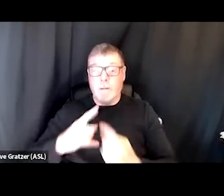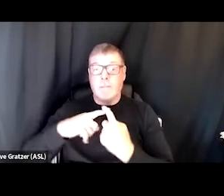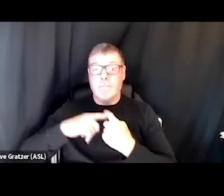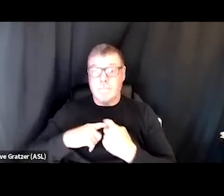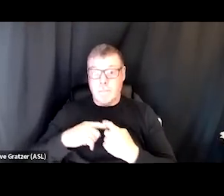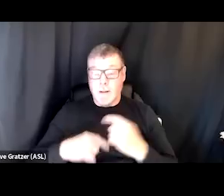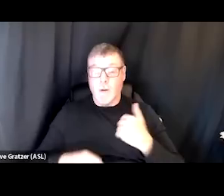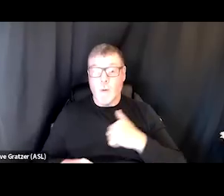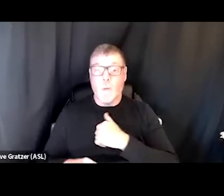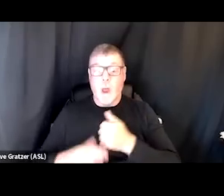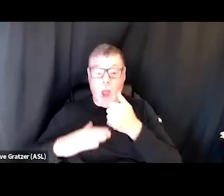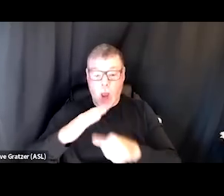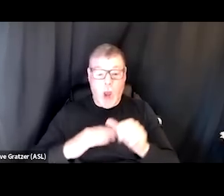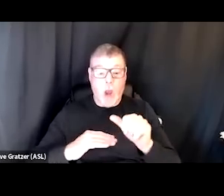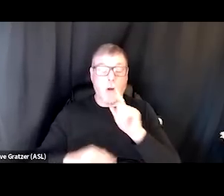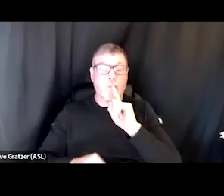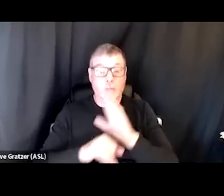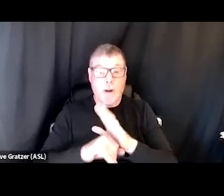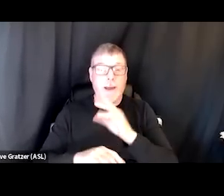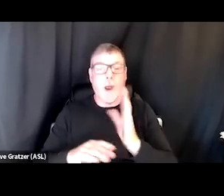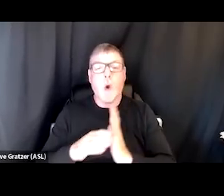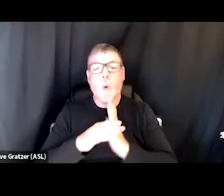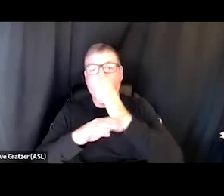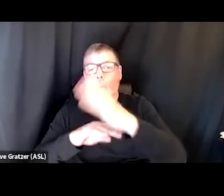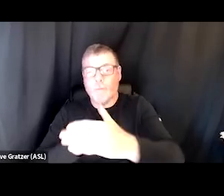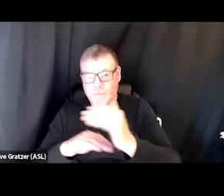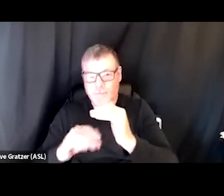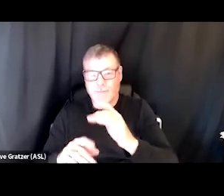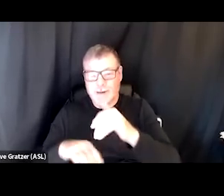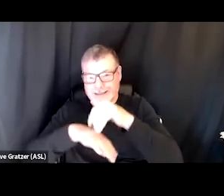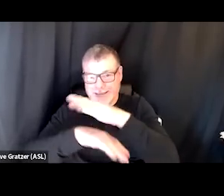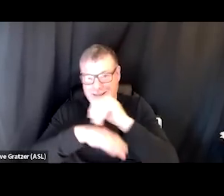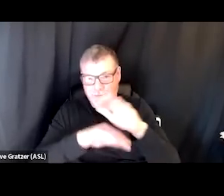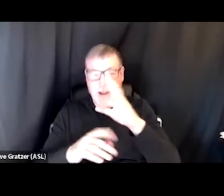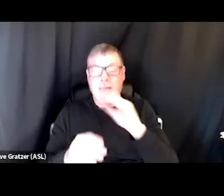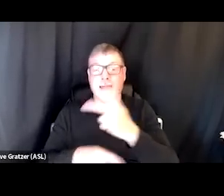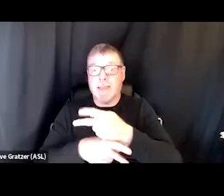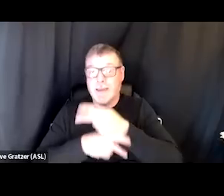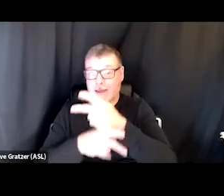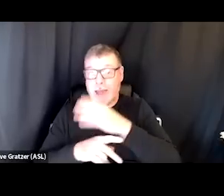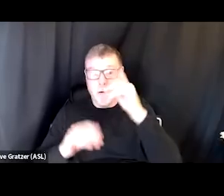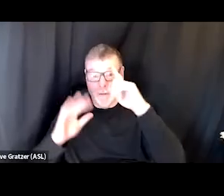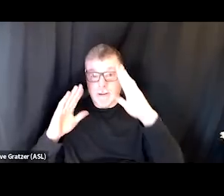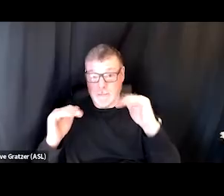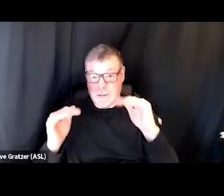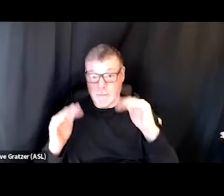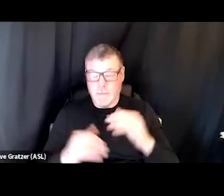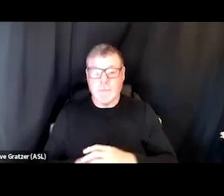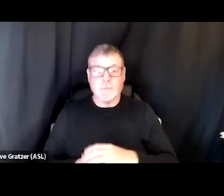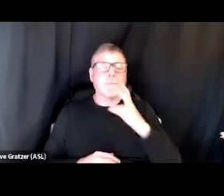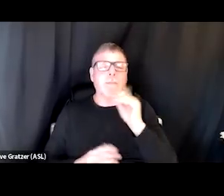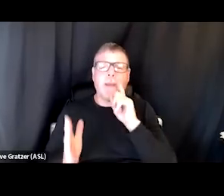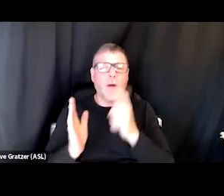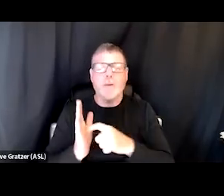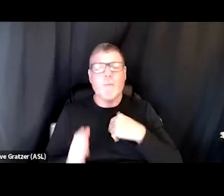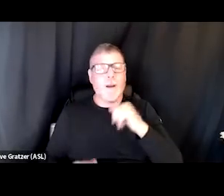we under-promise and over-deliver in the care and the expectations that we set for someone, that we recognize that we are not